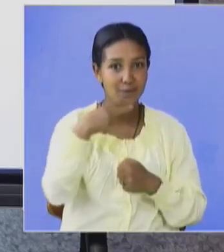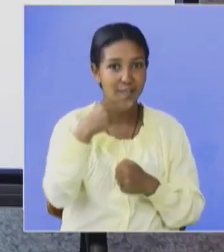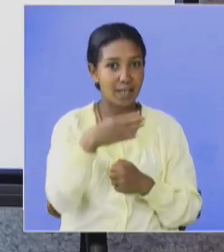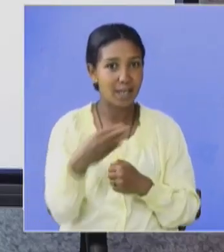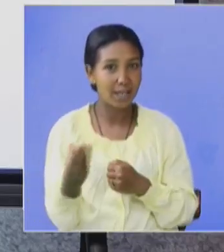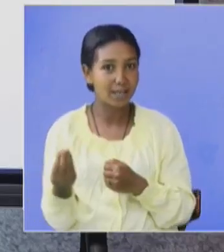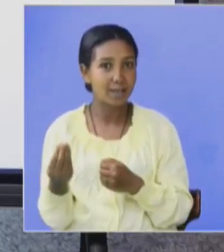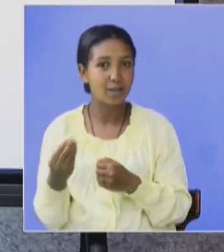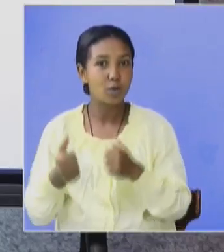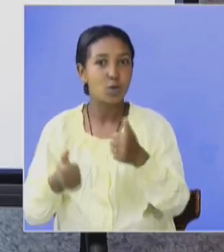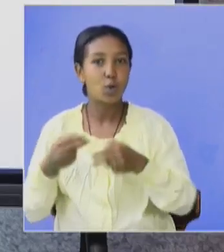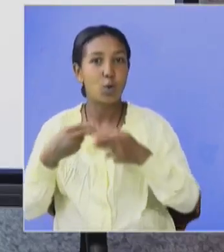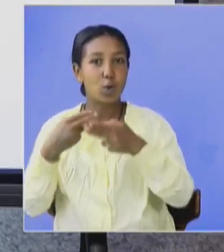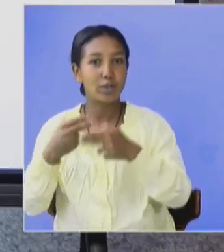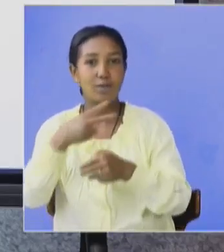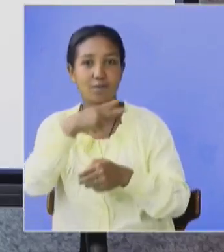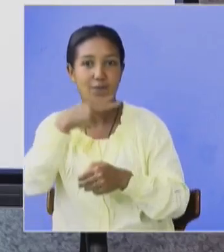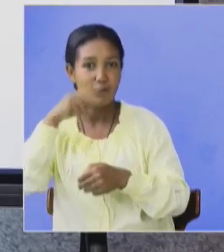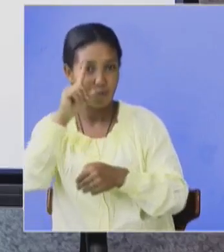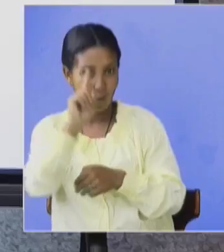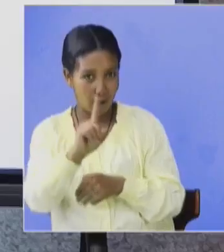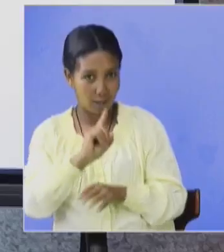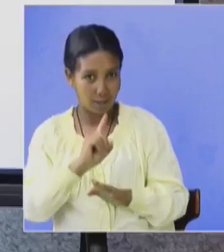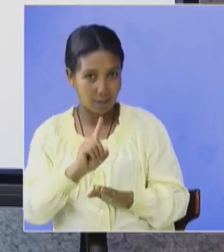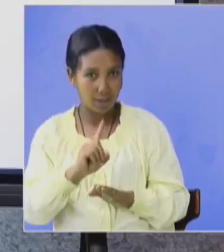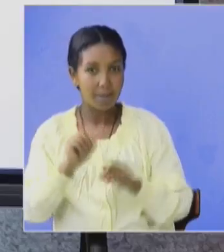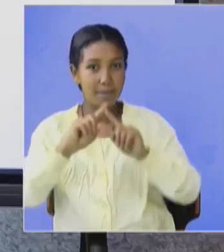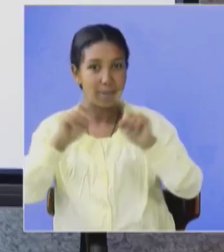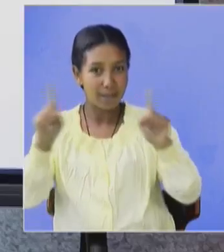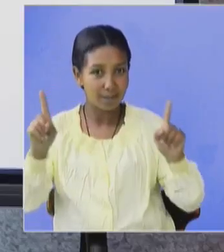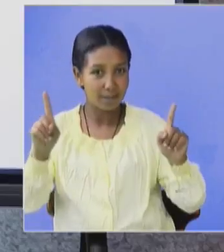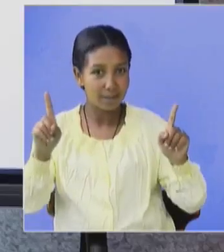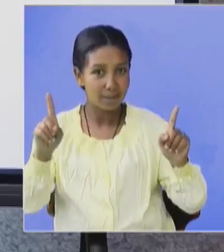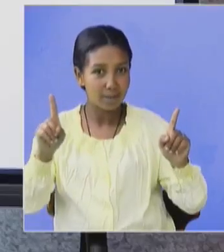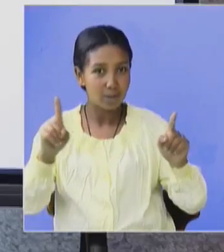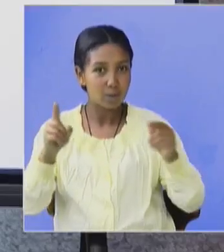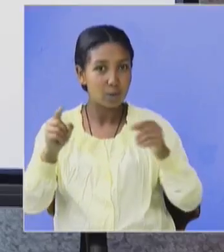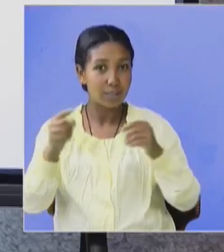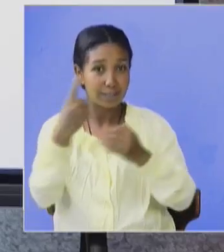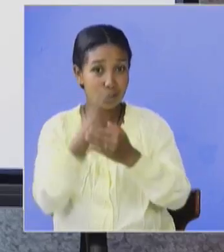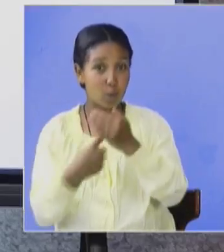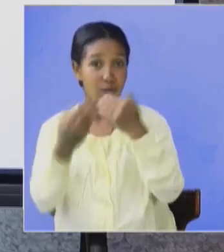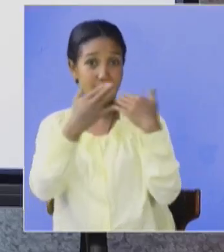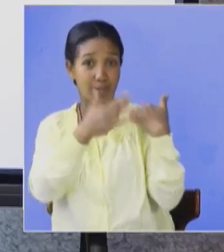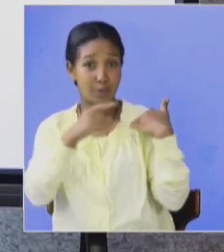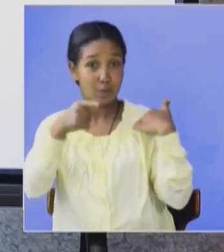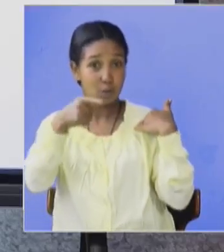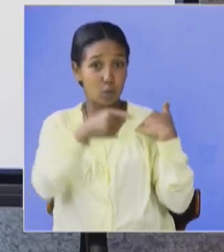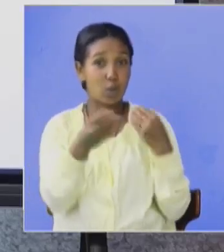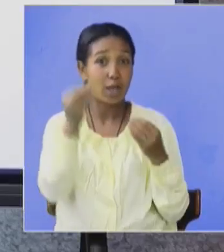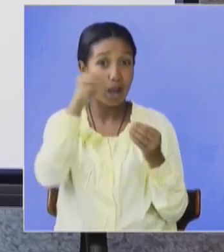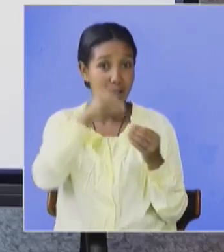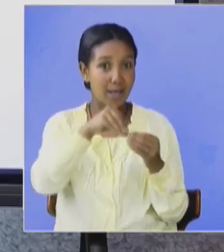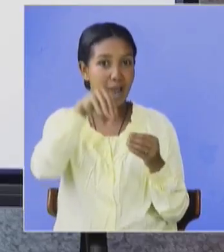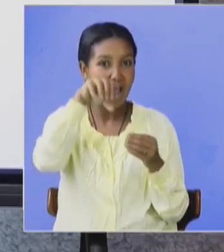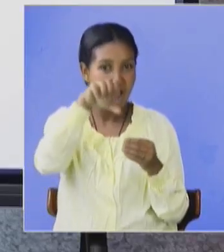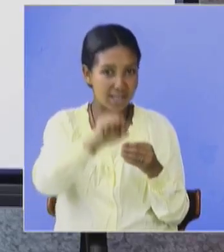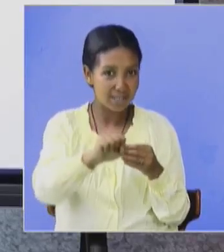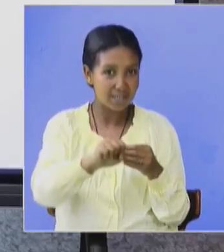also which is called verb 1. But when we come to singular subjects, we can add